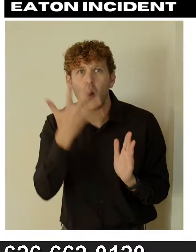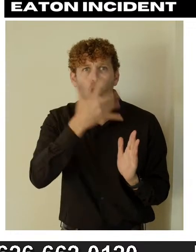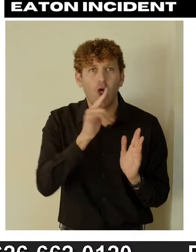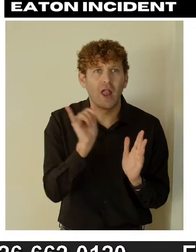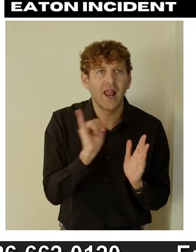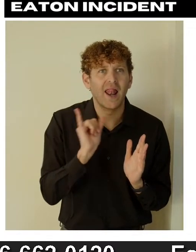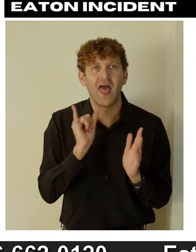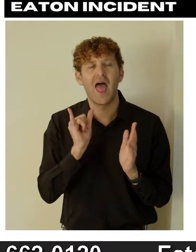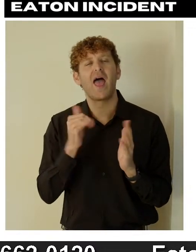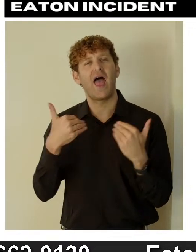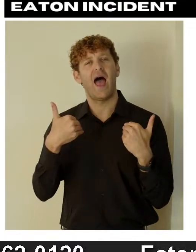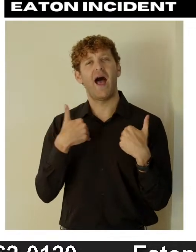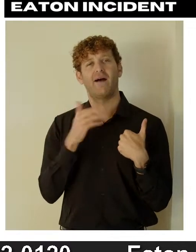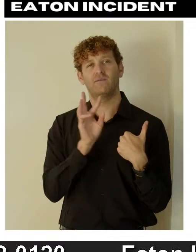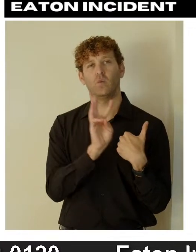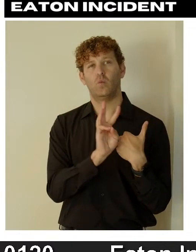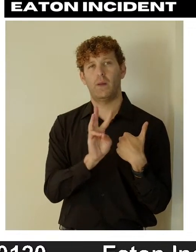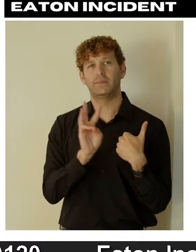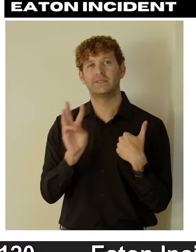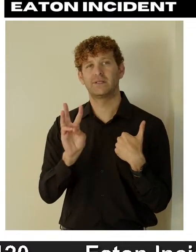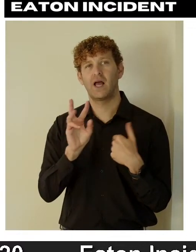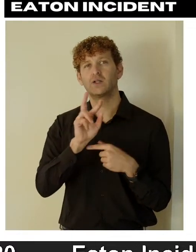It's